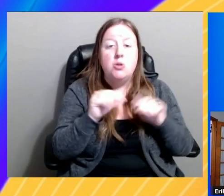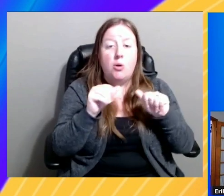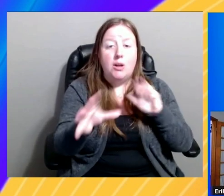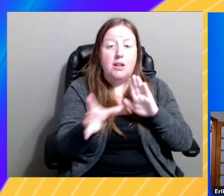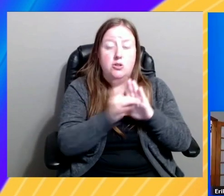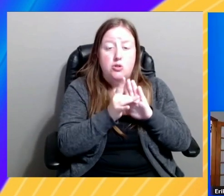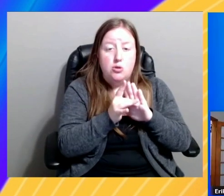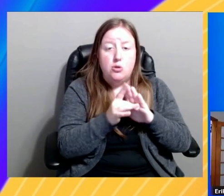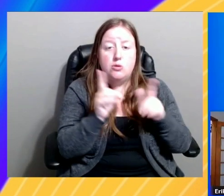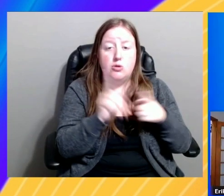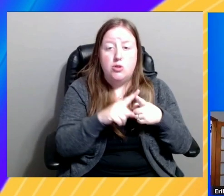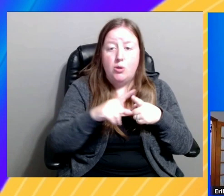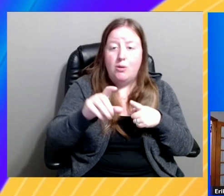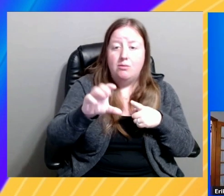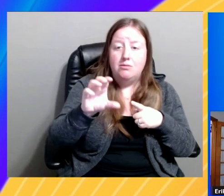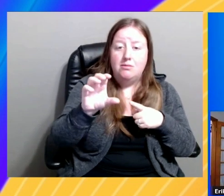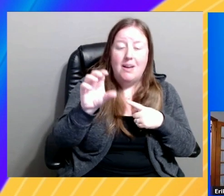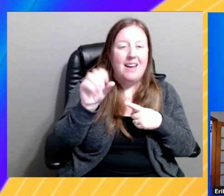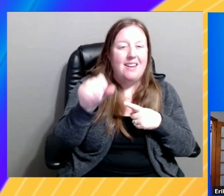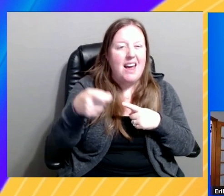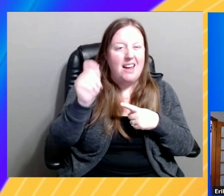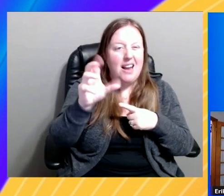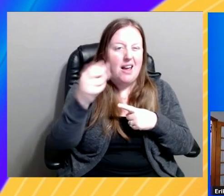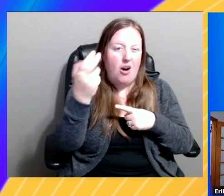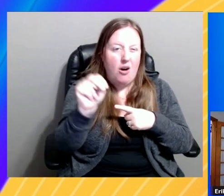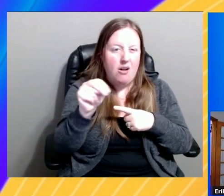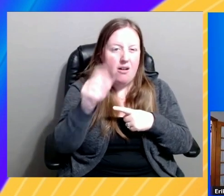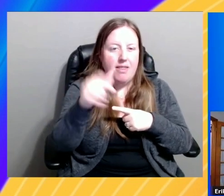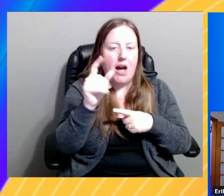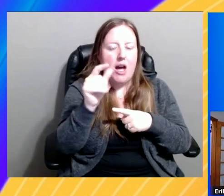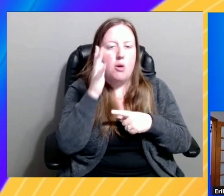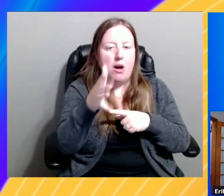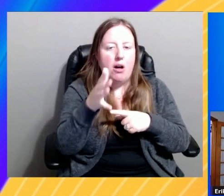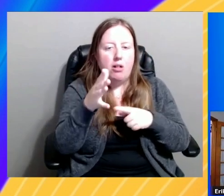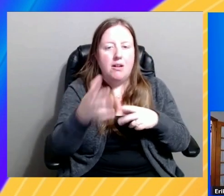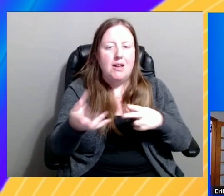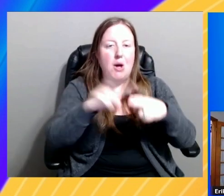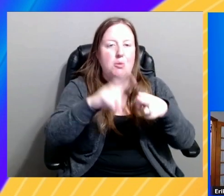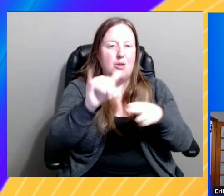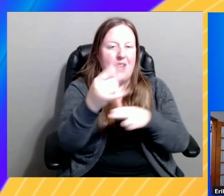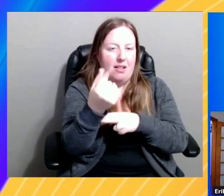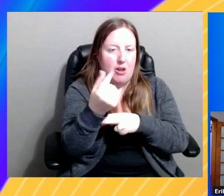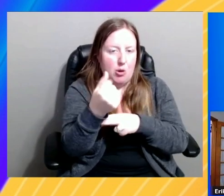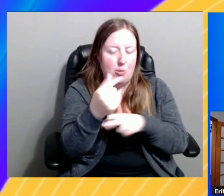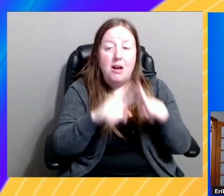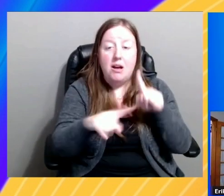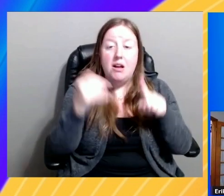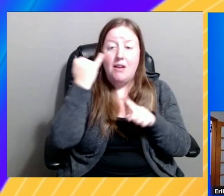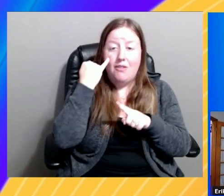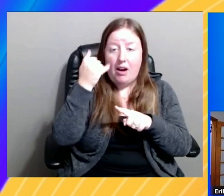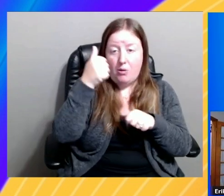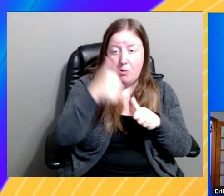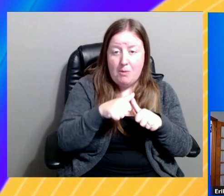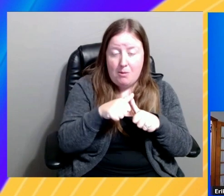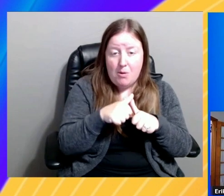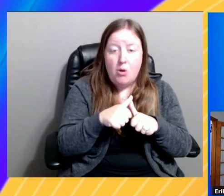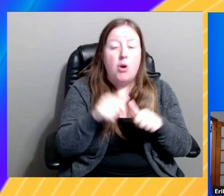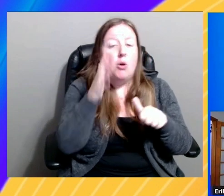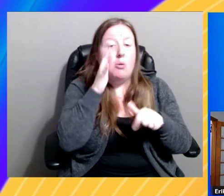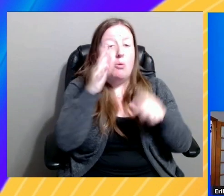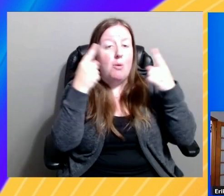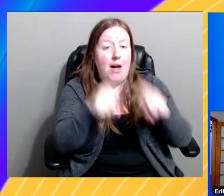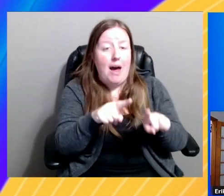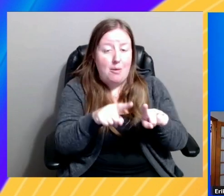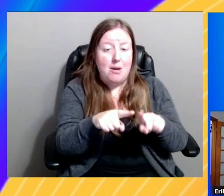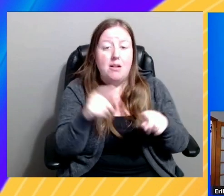enable this as well, which will augment it slightly. But if I were to hit create here, what's going to occur is that underneath the hood, we're